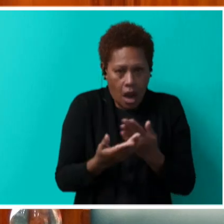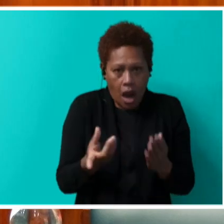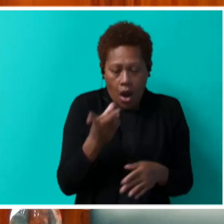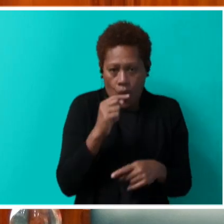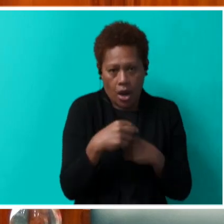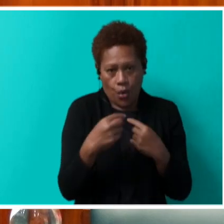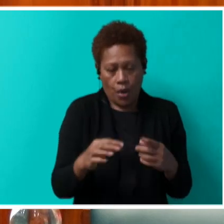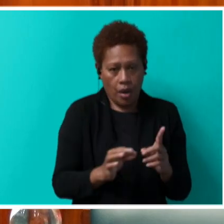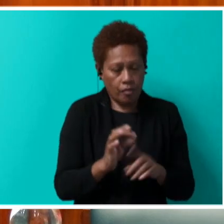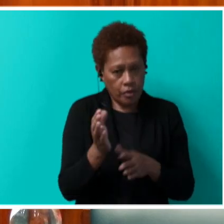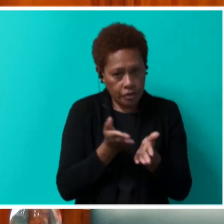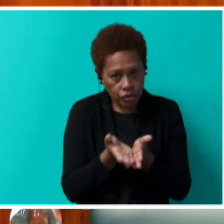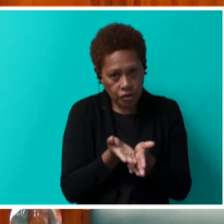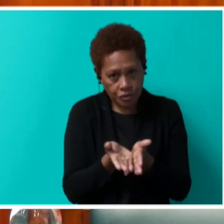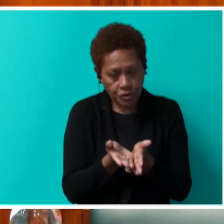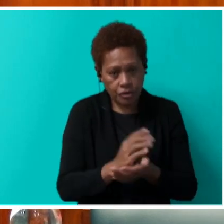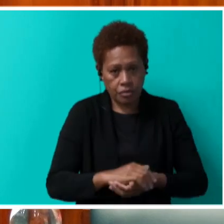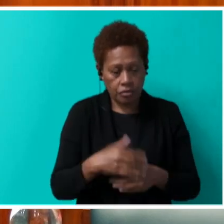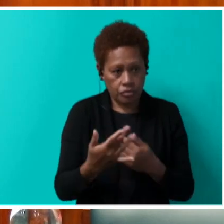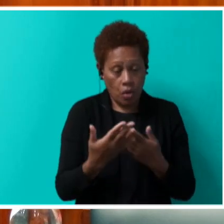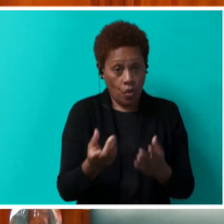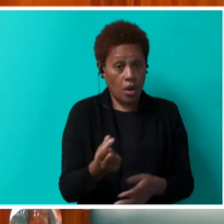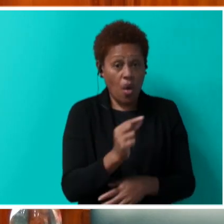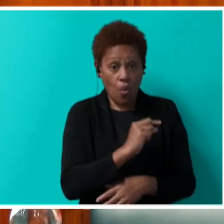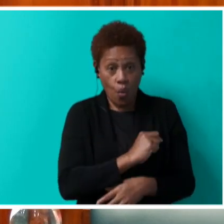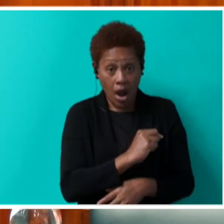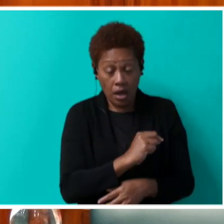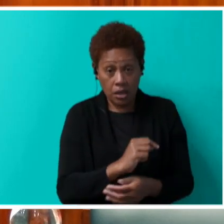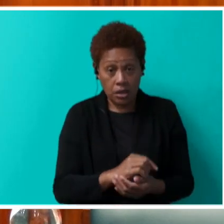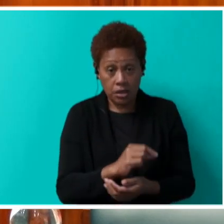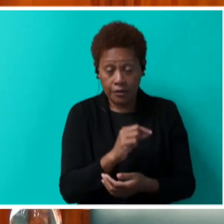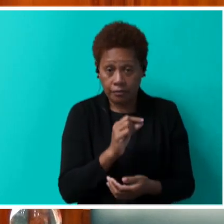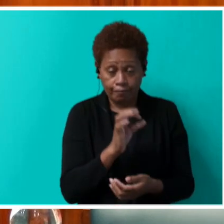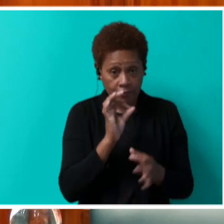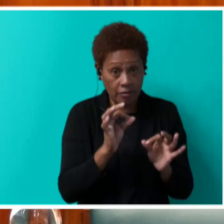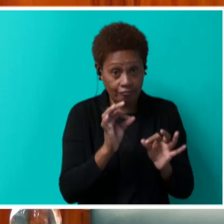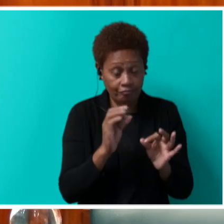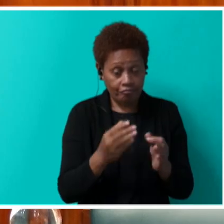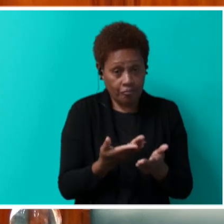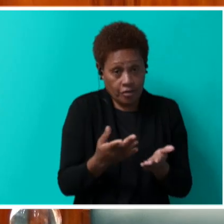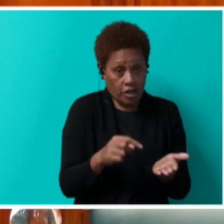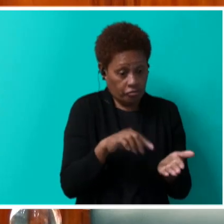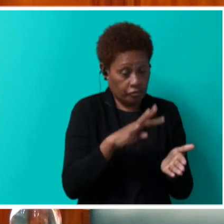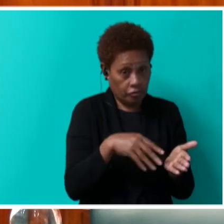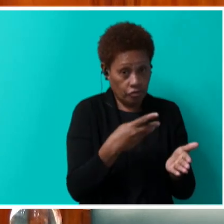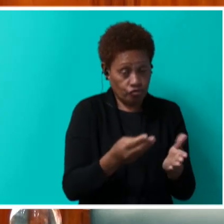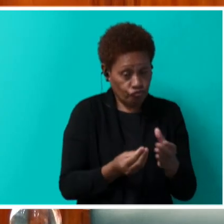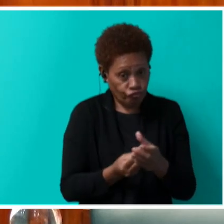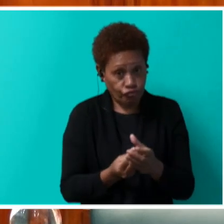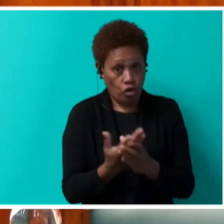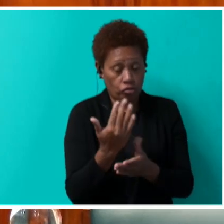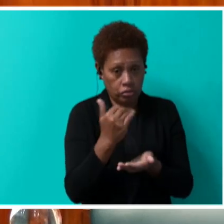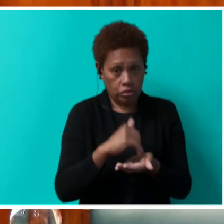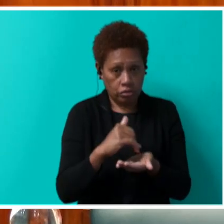service, how we can improve our quality, and come and invest in Fiji and grow our sector together. I